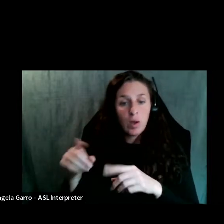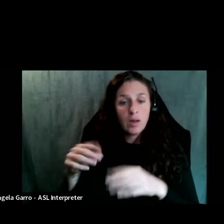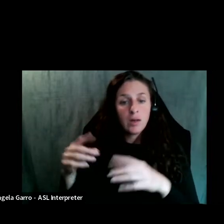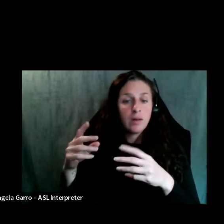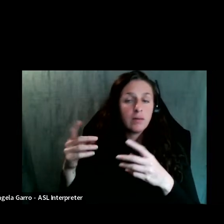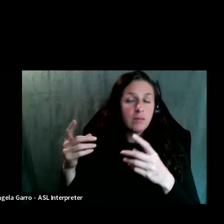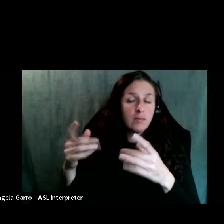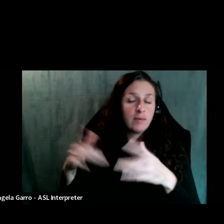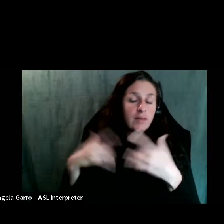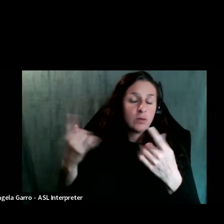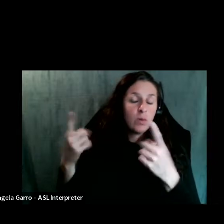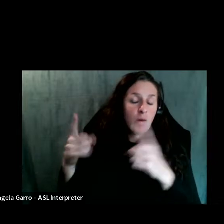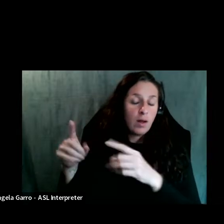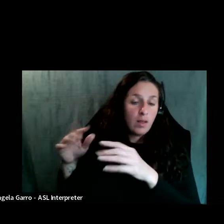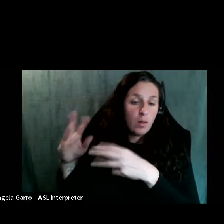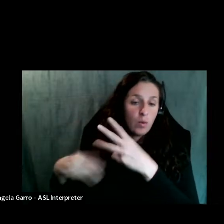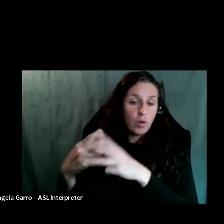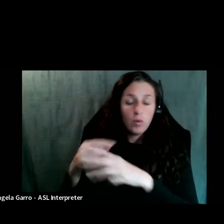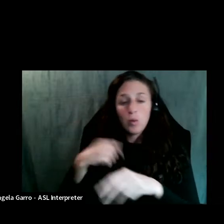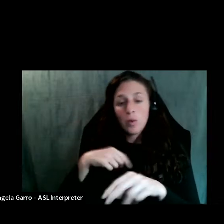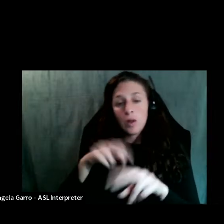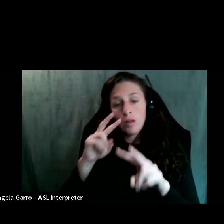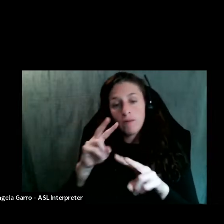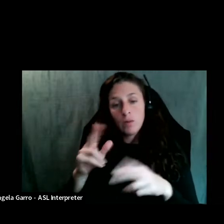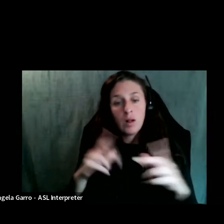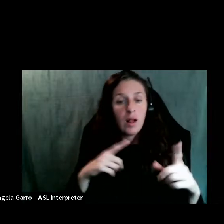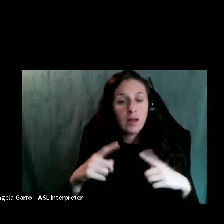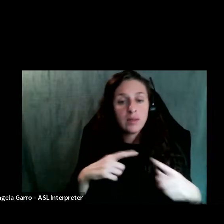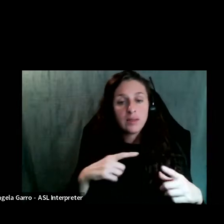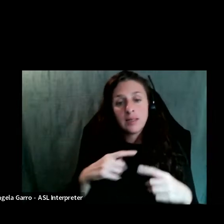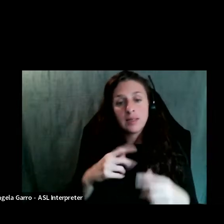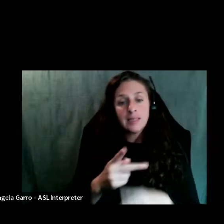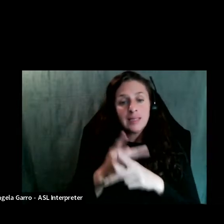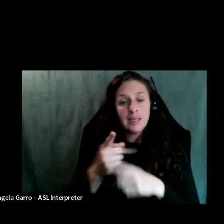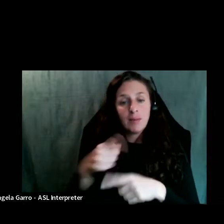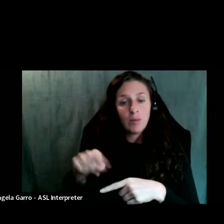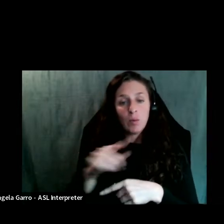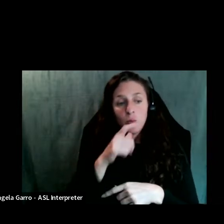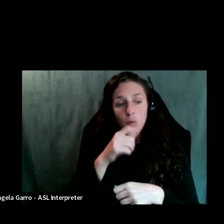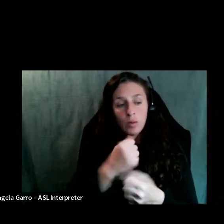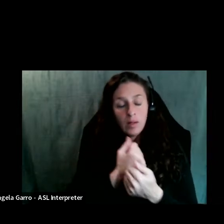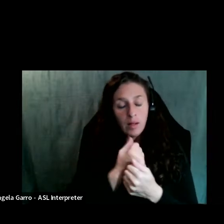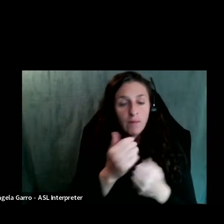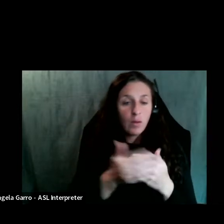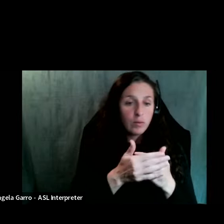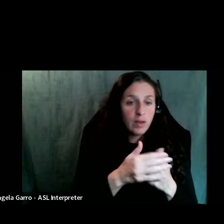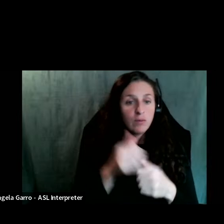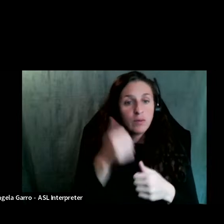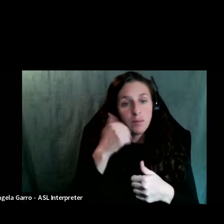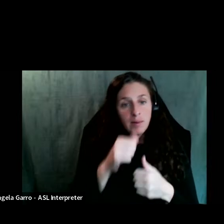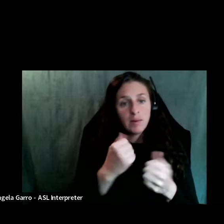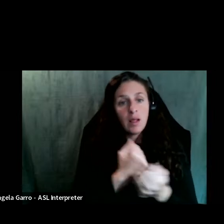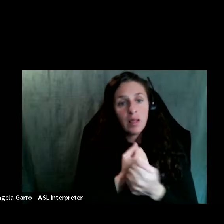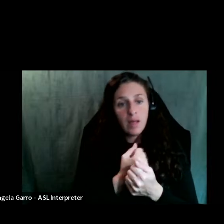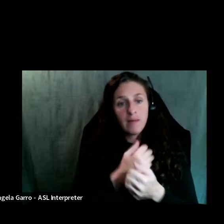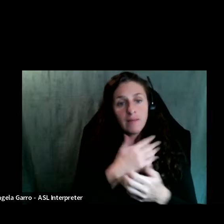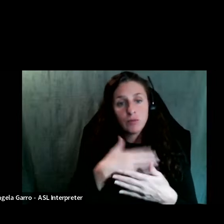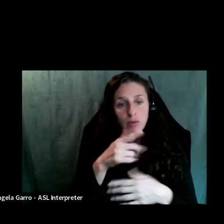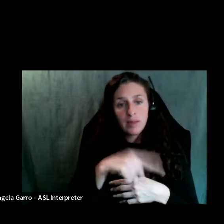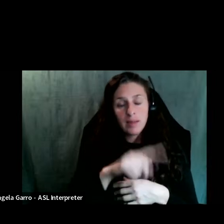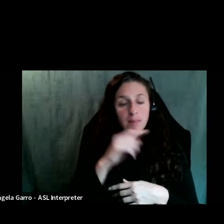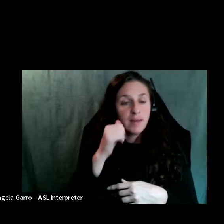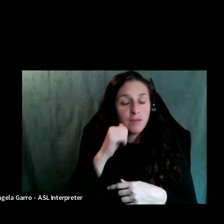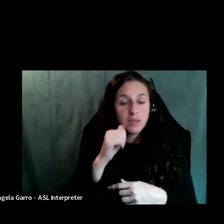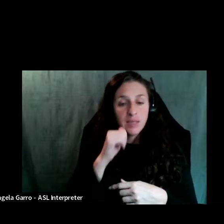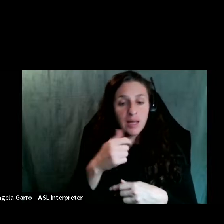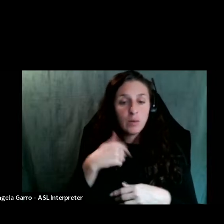world, you are looking forward to the holidays and are keeping those you love close by, remembering to love and appreciate them every day. As